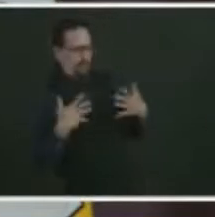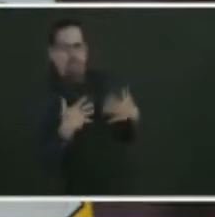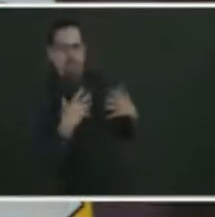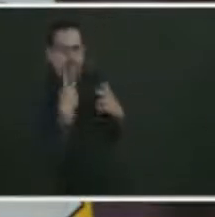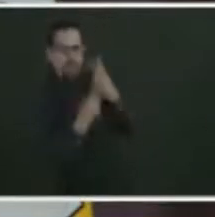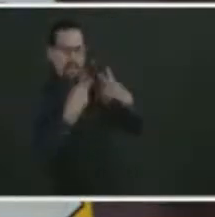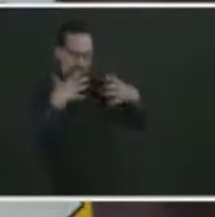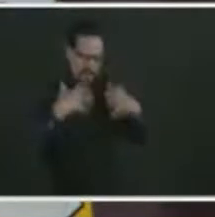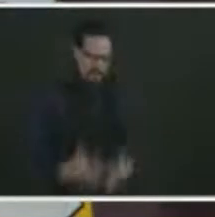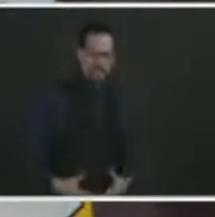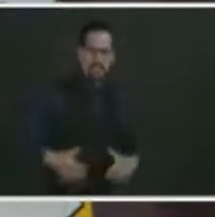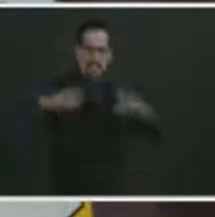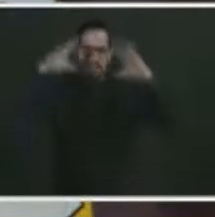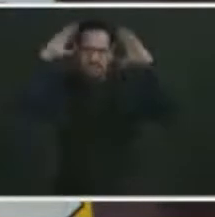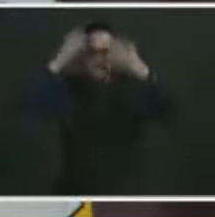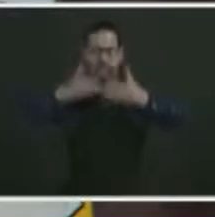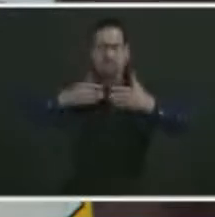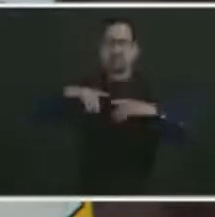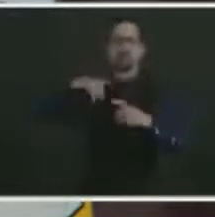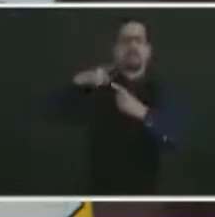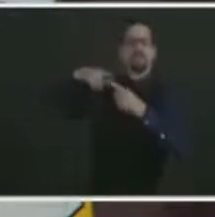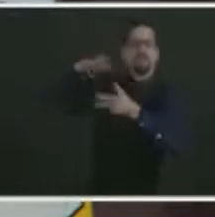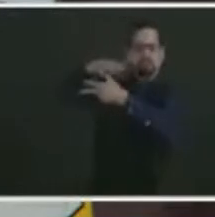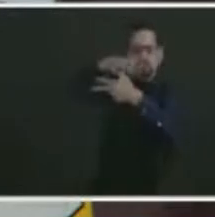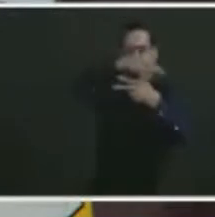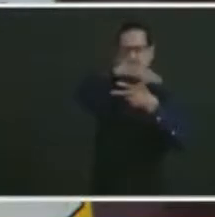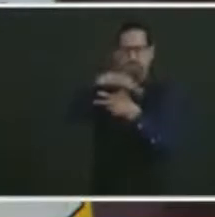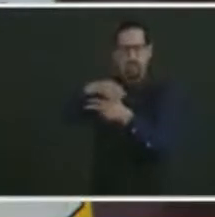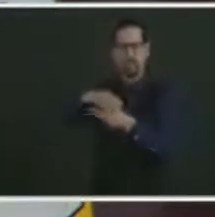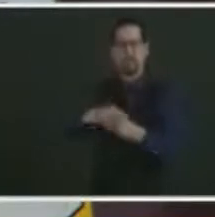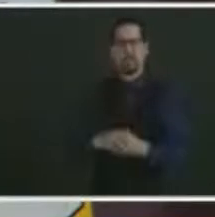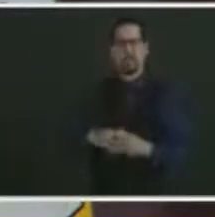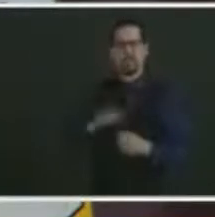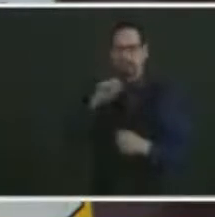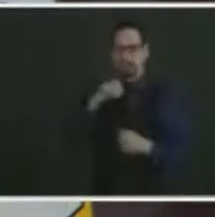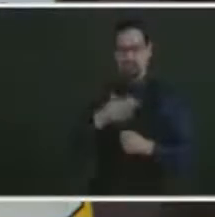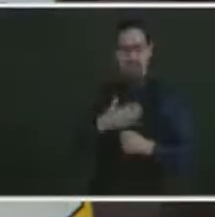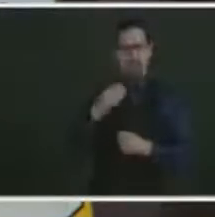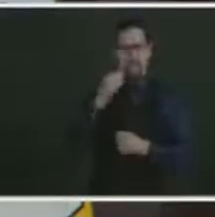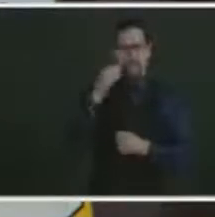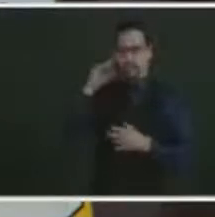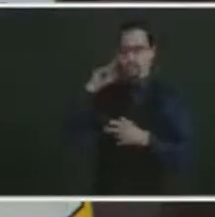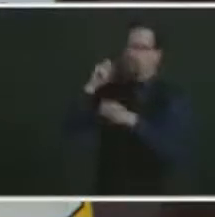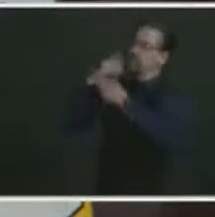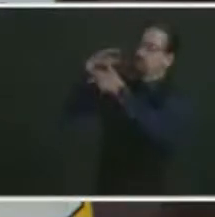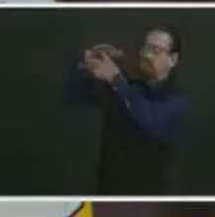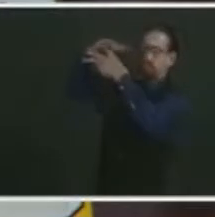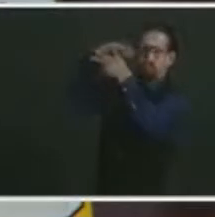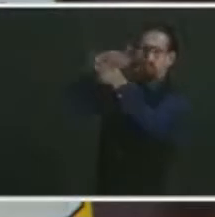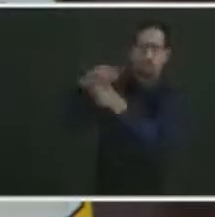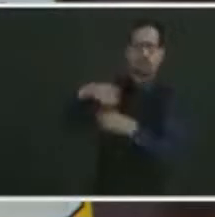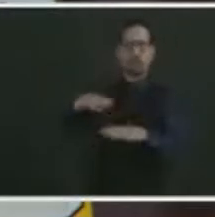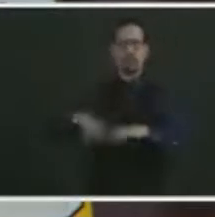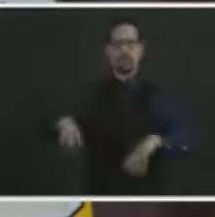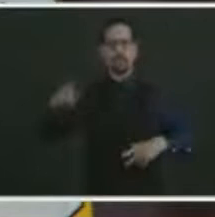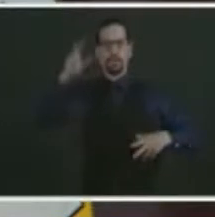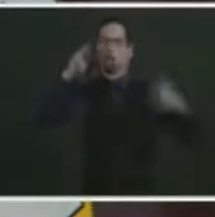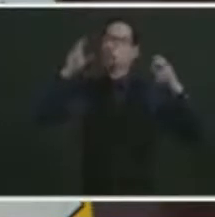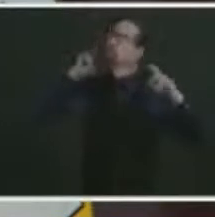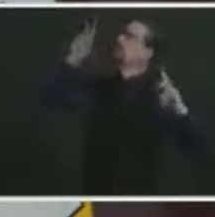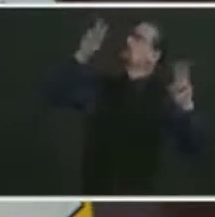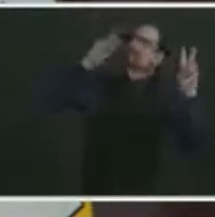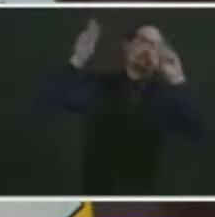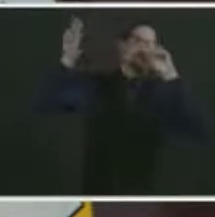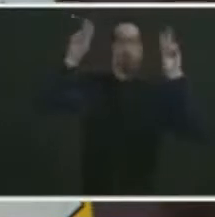We all are. In my own home last night, I hear the helicopters. My children hear the helicopters. It is a